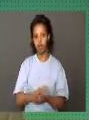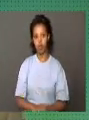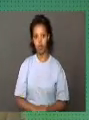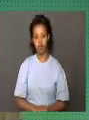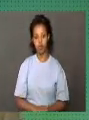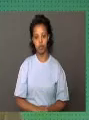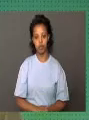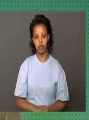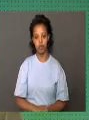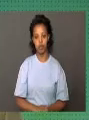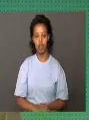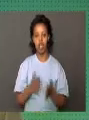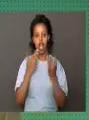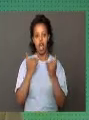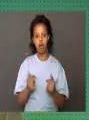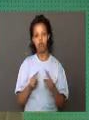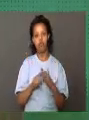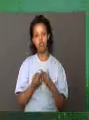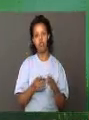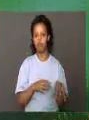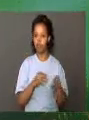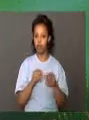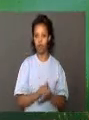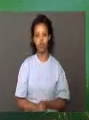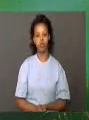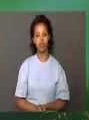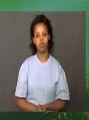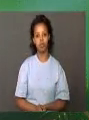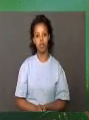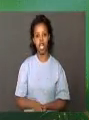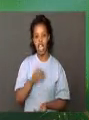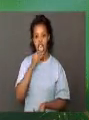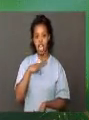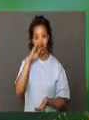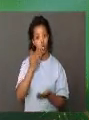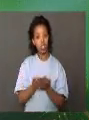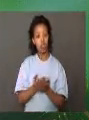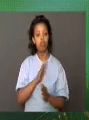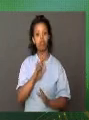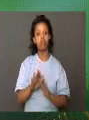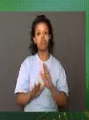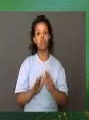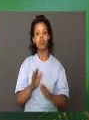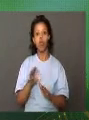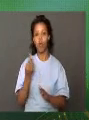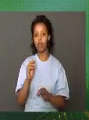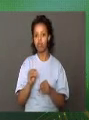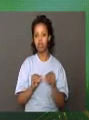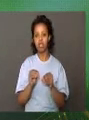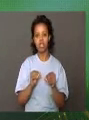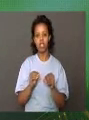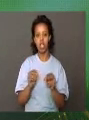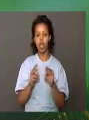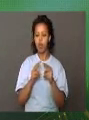Let us begin the lesson, students. Human activity generates a large volume